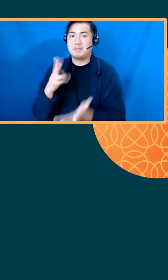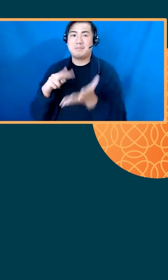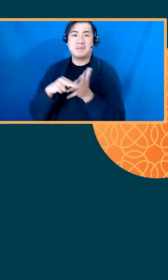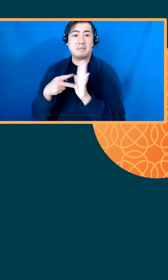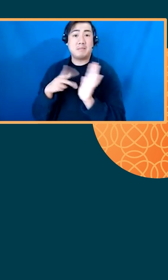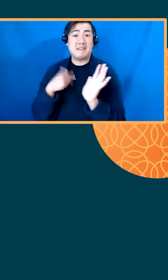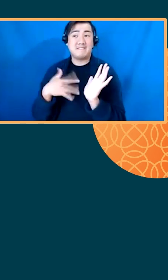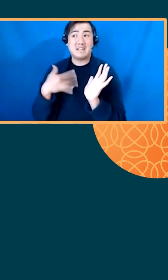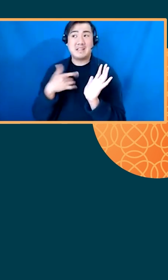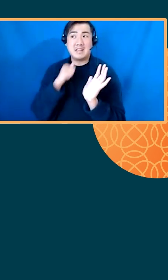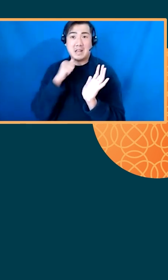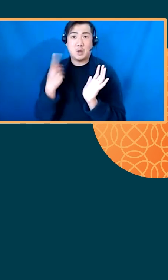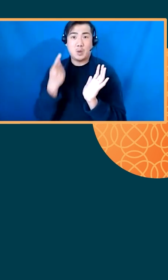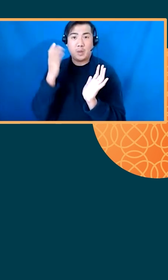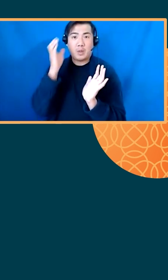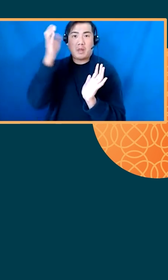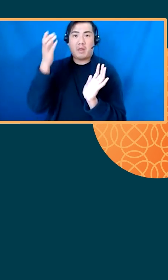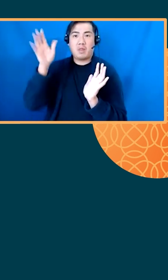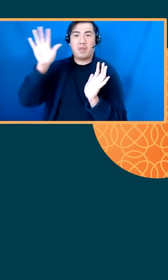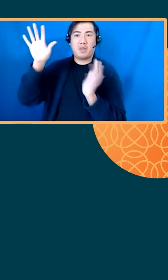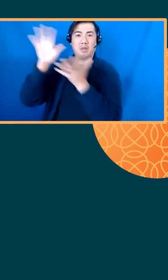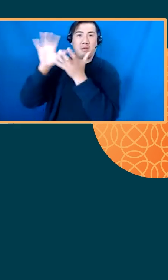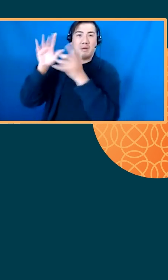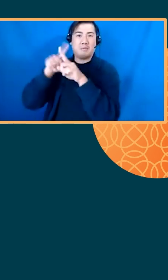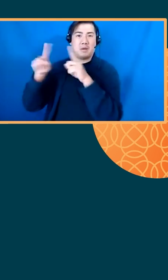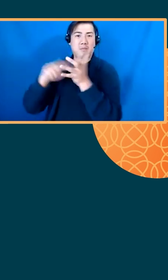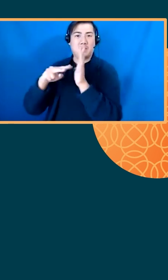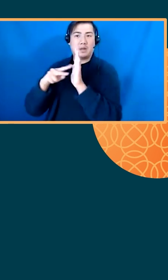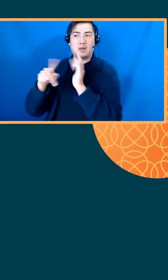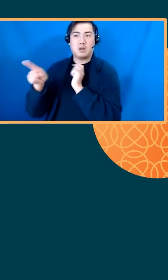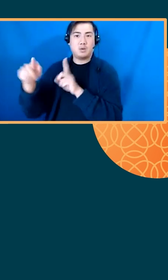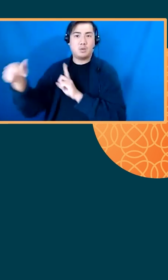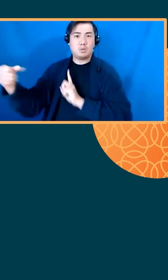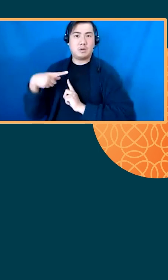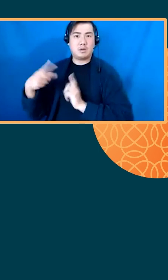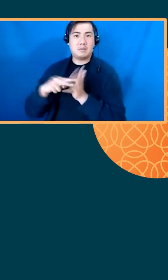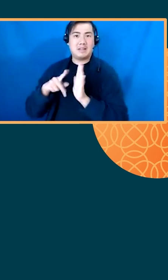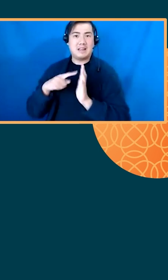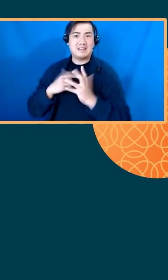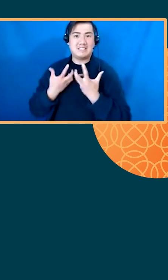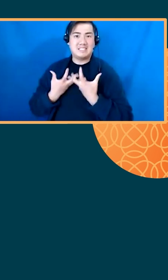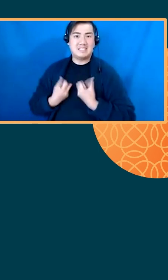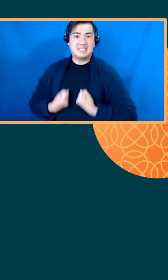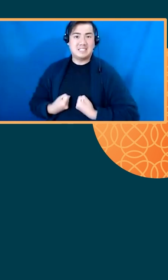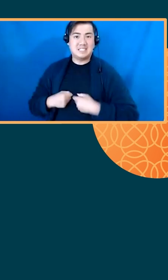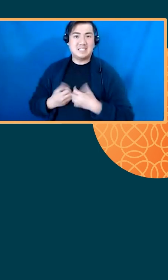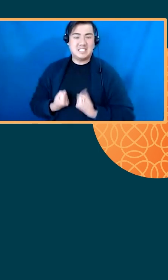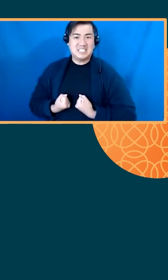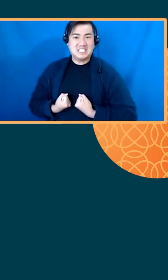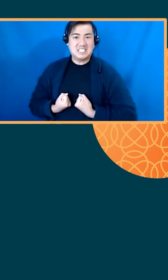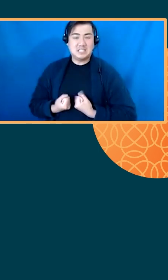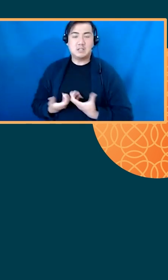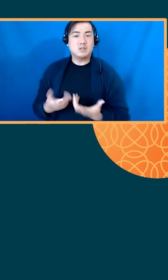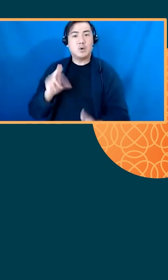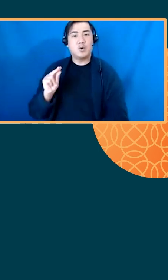concept, but I don't have to hold that in my body. While also demonstrating, Hazel, that I also don't have to pull a